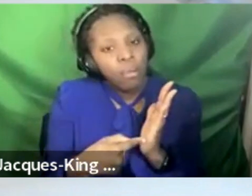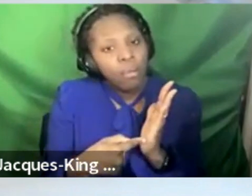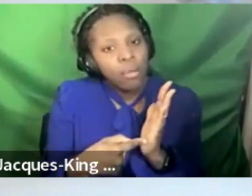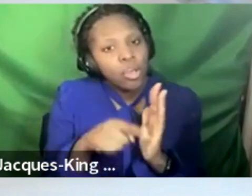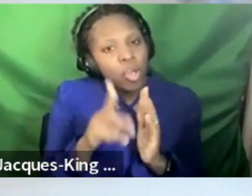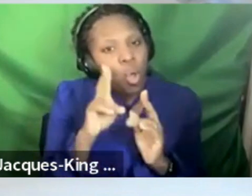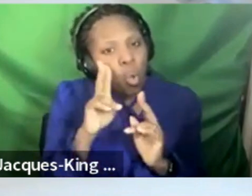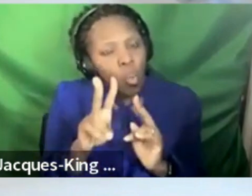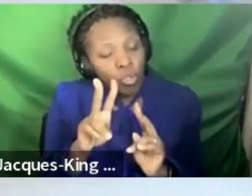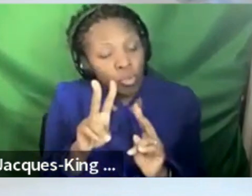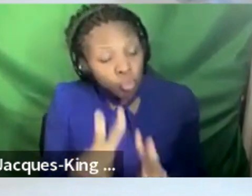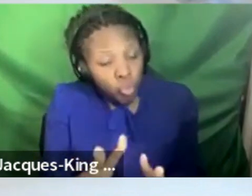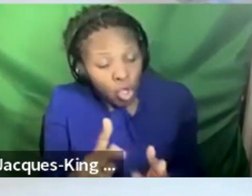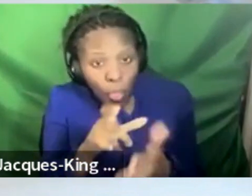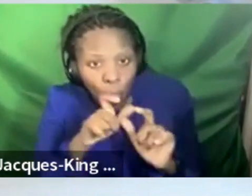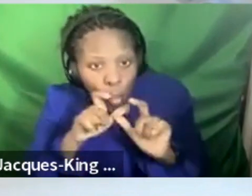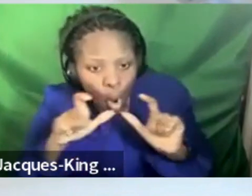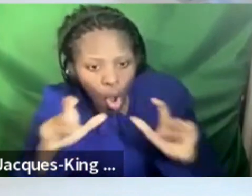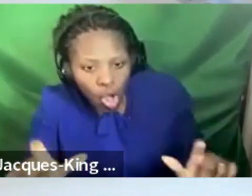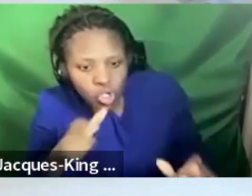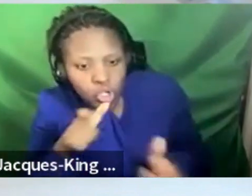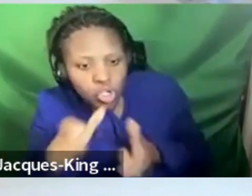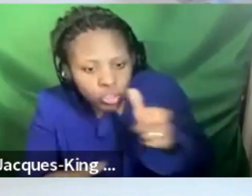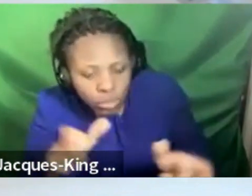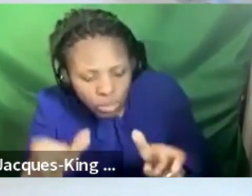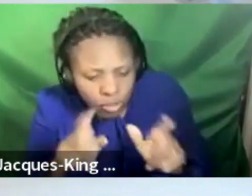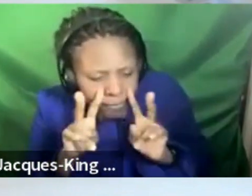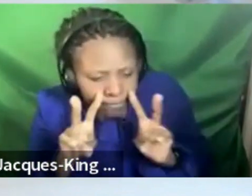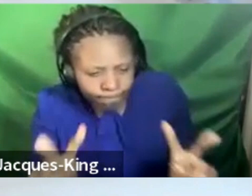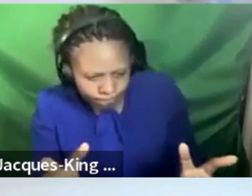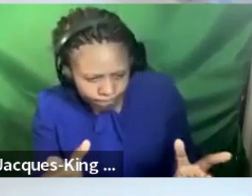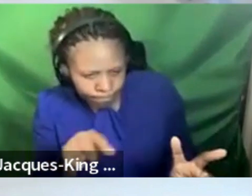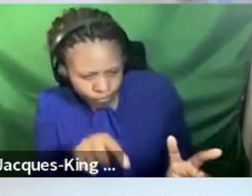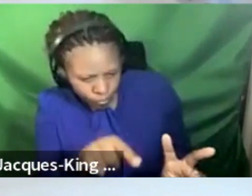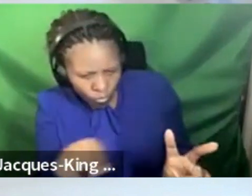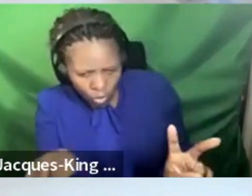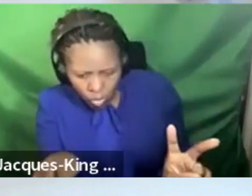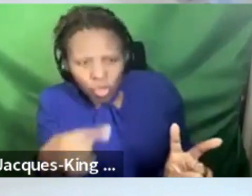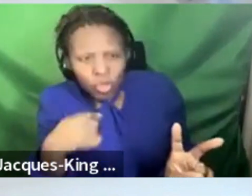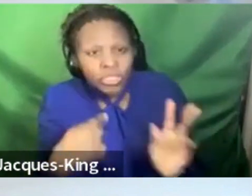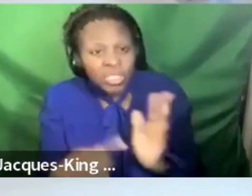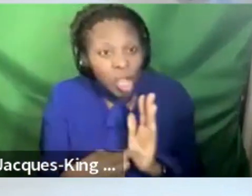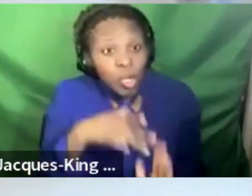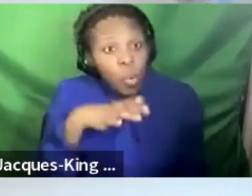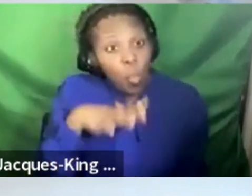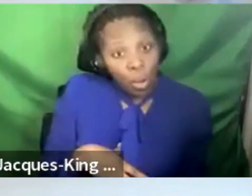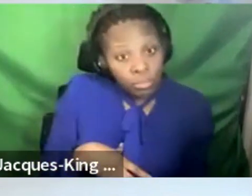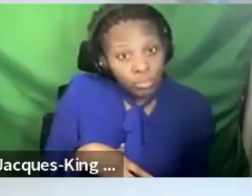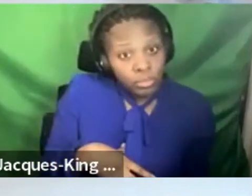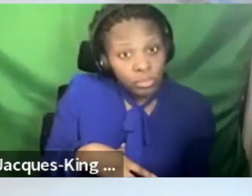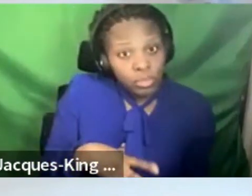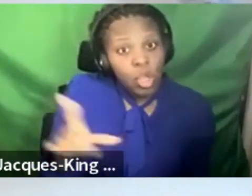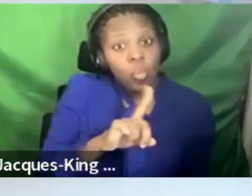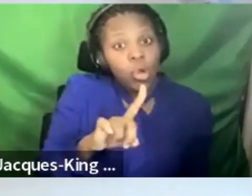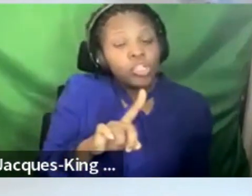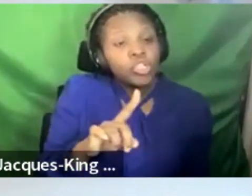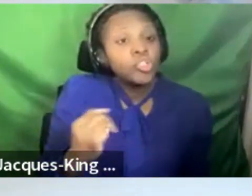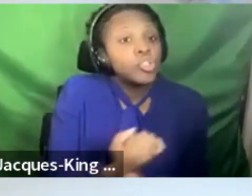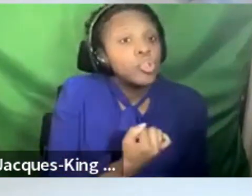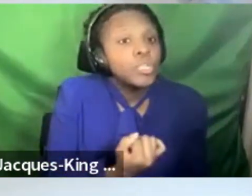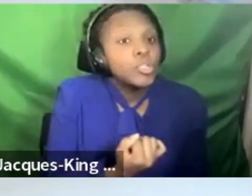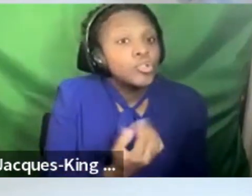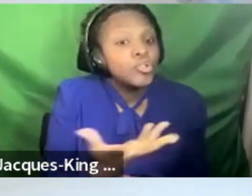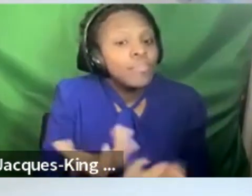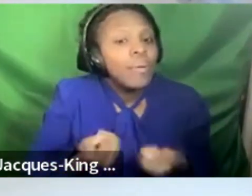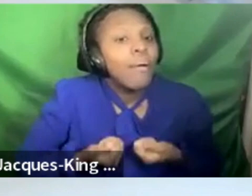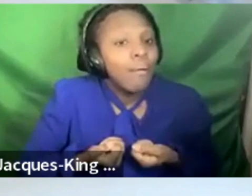The thing there with Titania is you wanna look at the words and look at the and look at what Titania